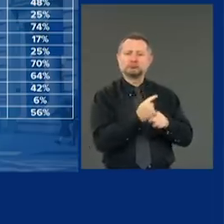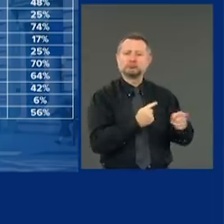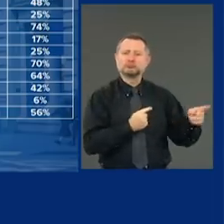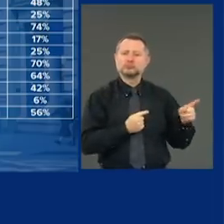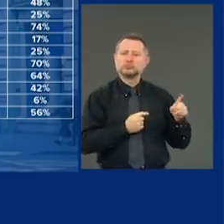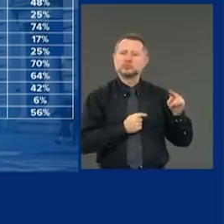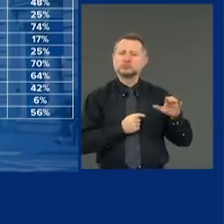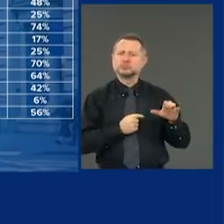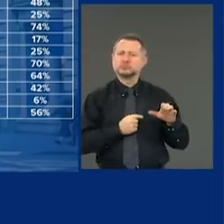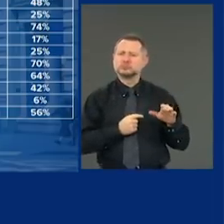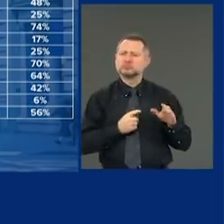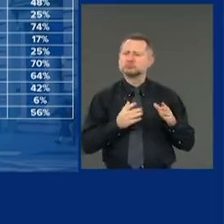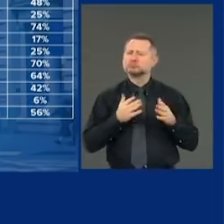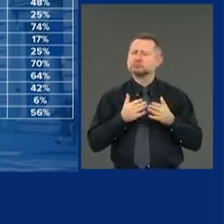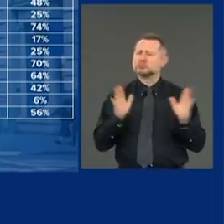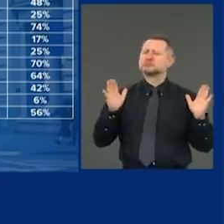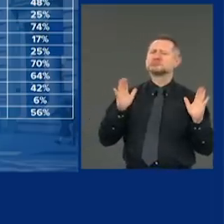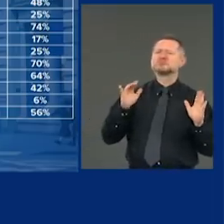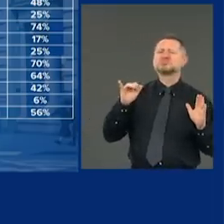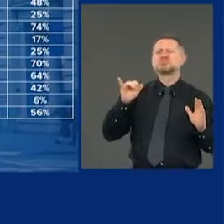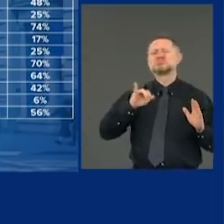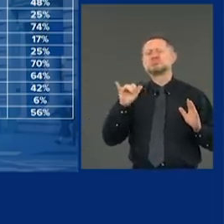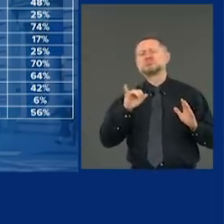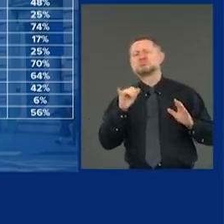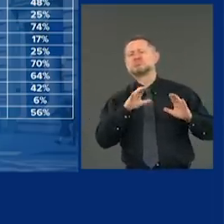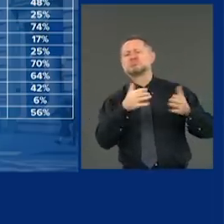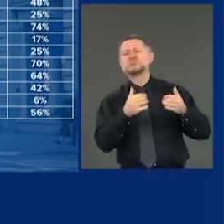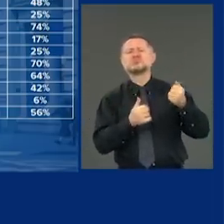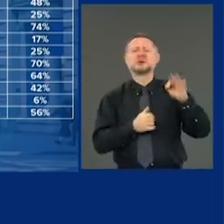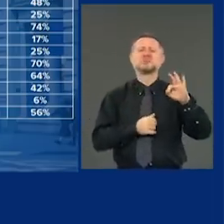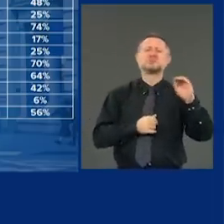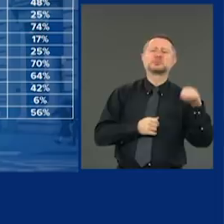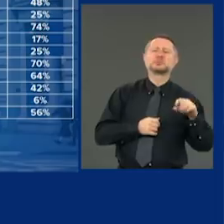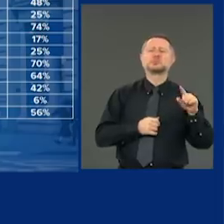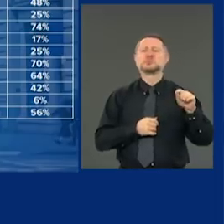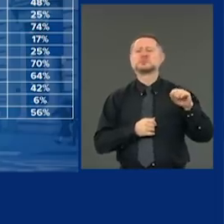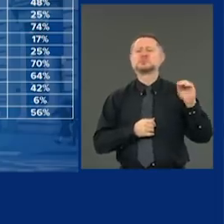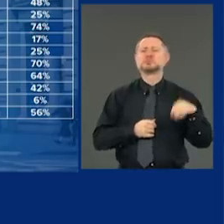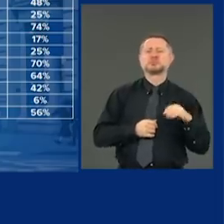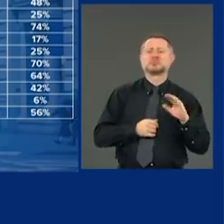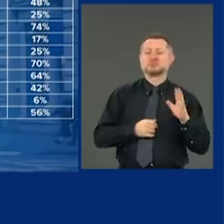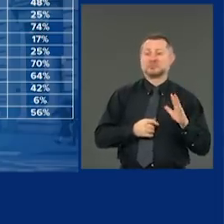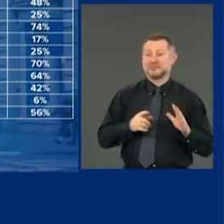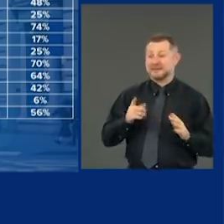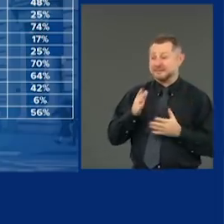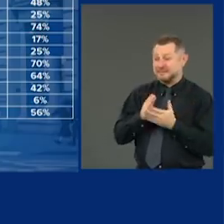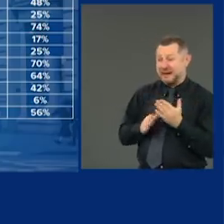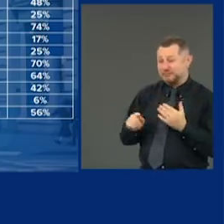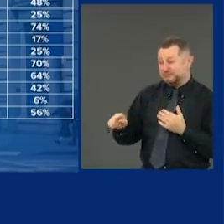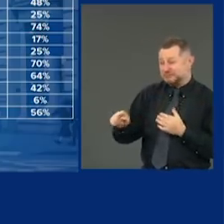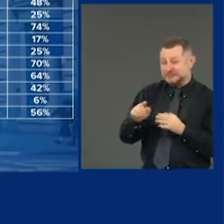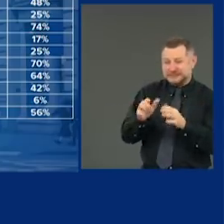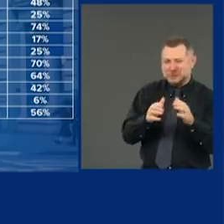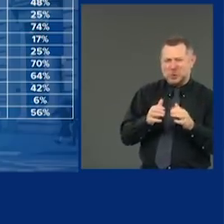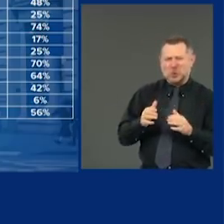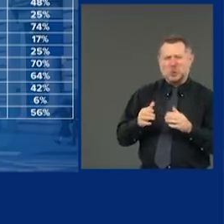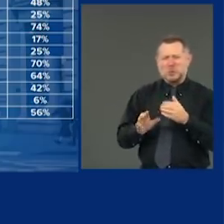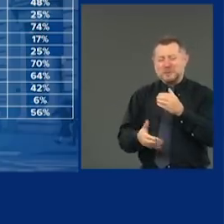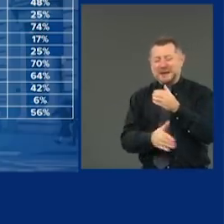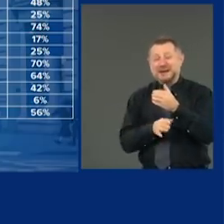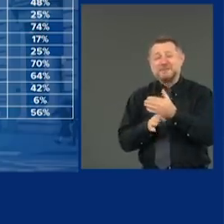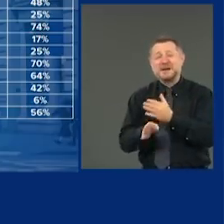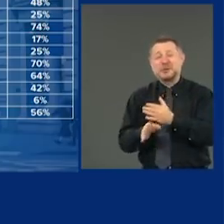about 19%, almost 20%. In some of these communities, the infection rate is